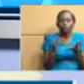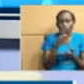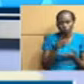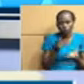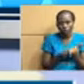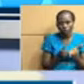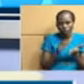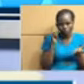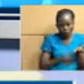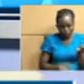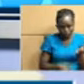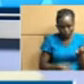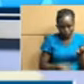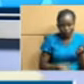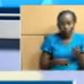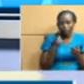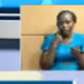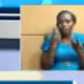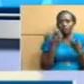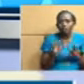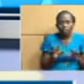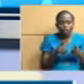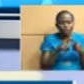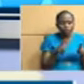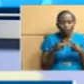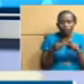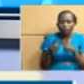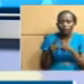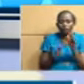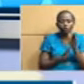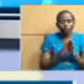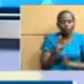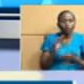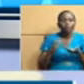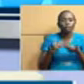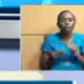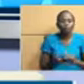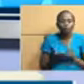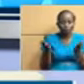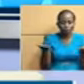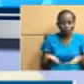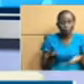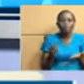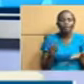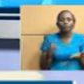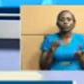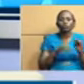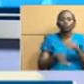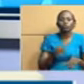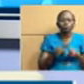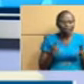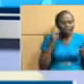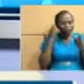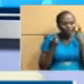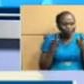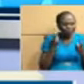moment is that, you know, they've seen all different development partners bring money to the basket, and they're wondering,